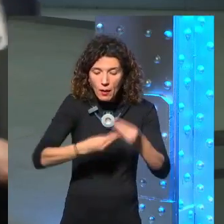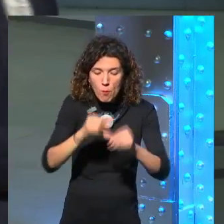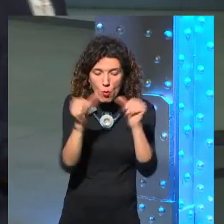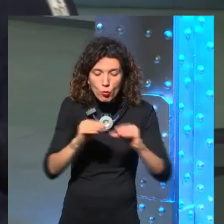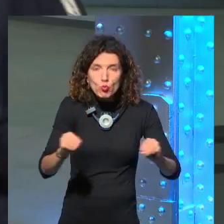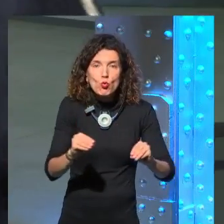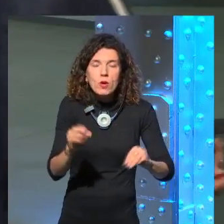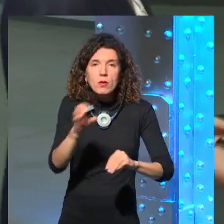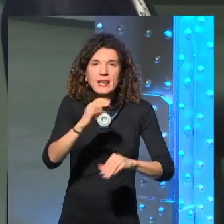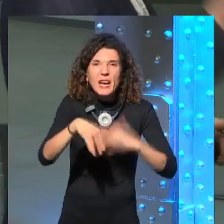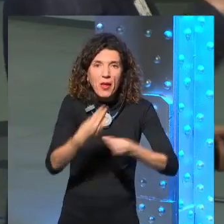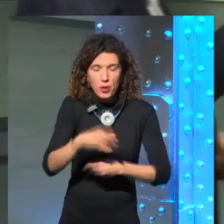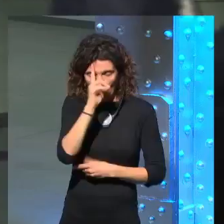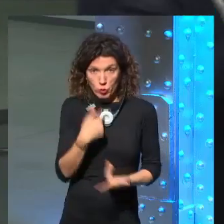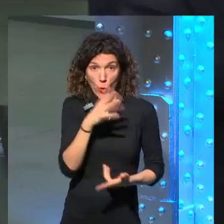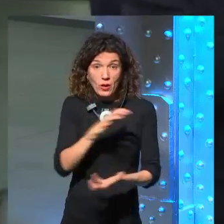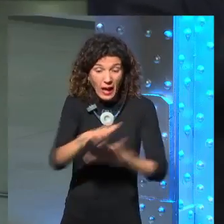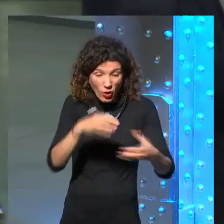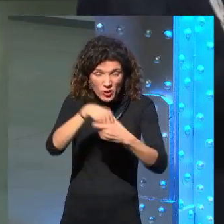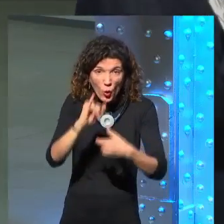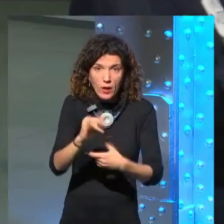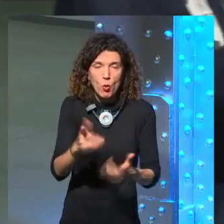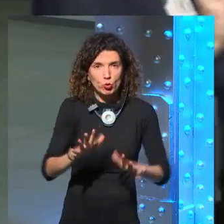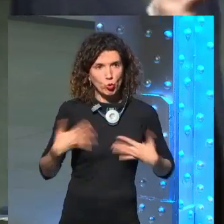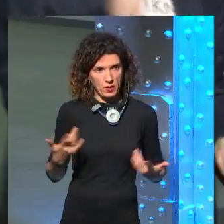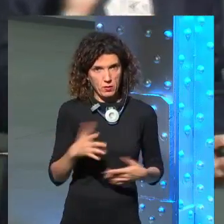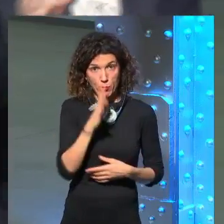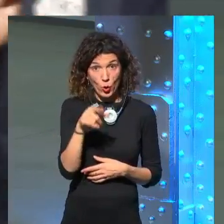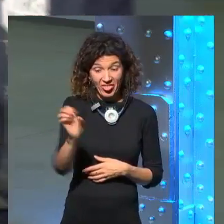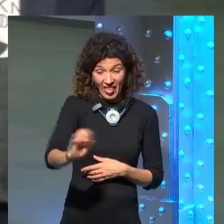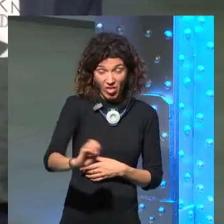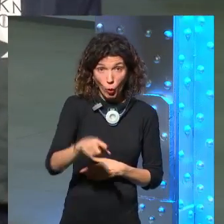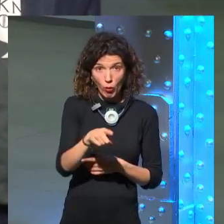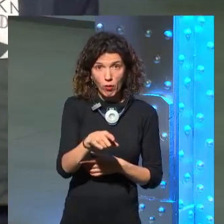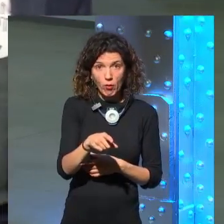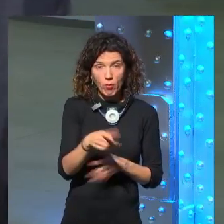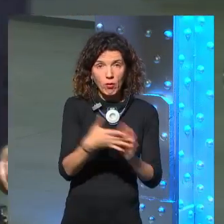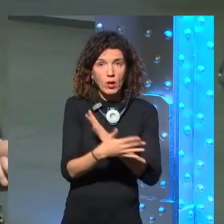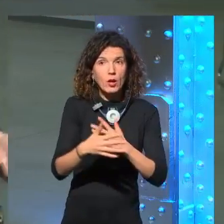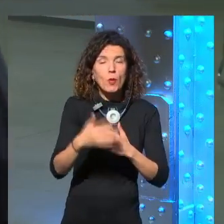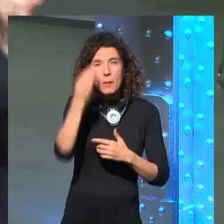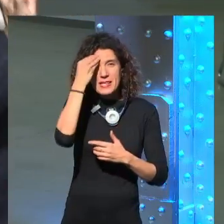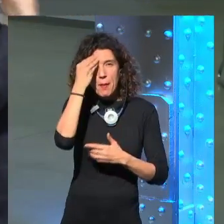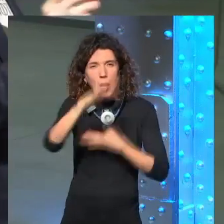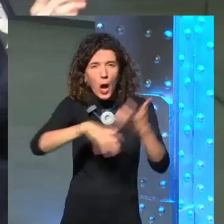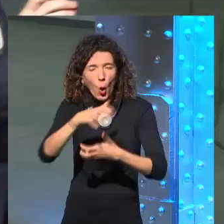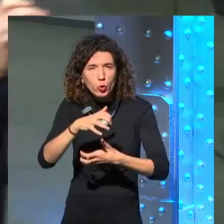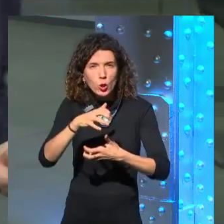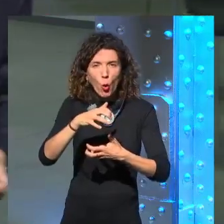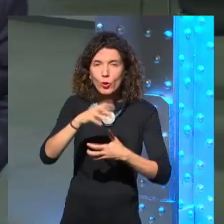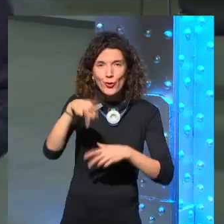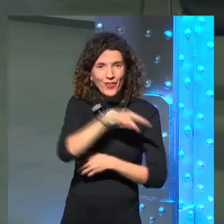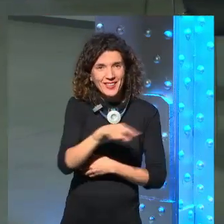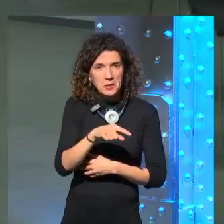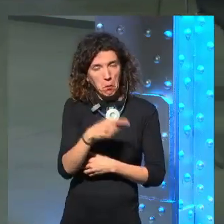of a shock. This dice is not as unknowable as you might think. I discovered a piece of